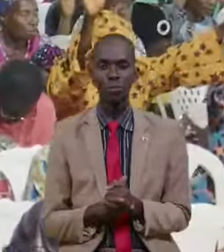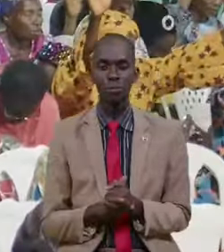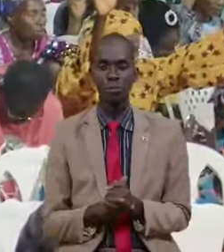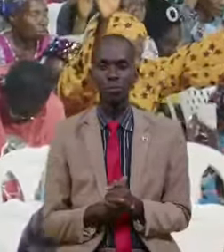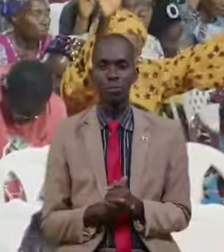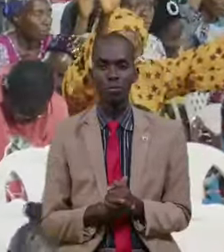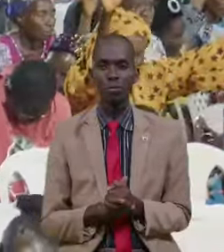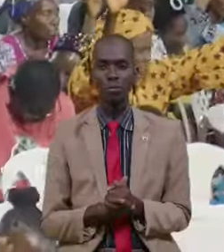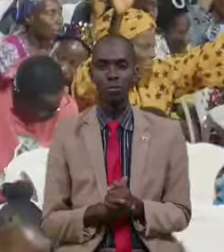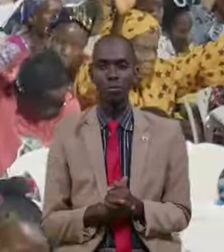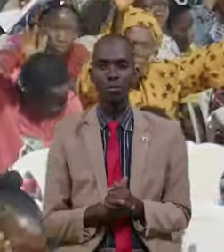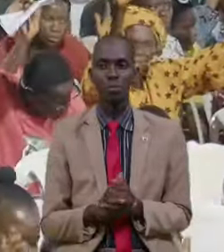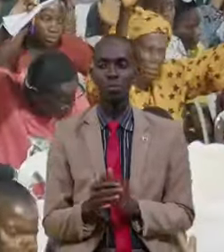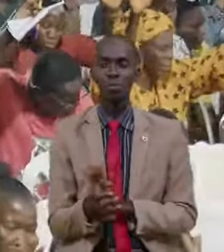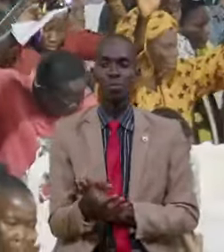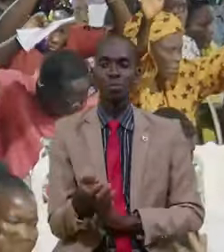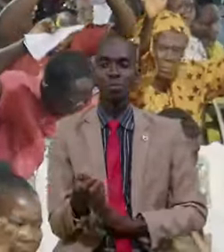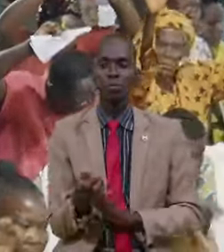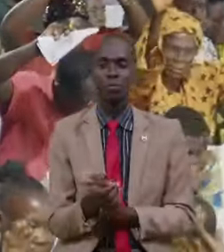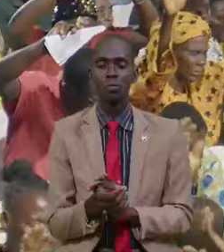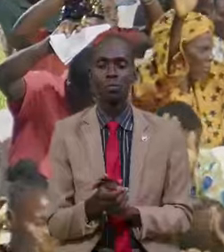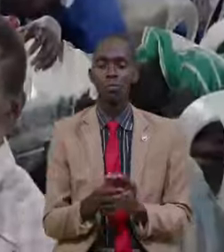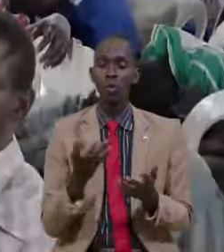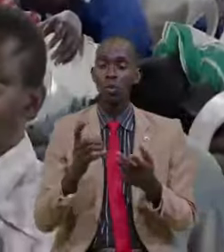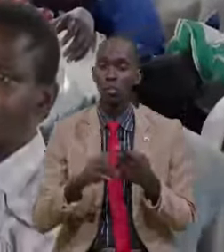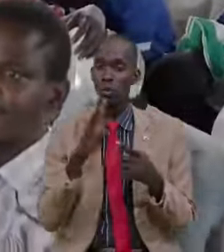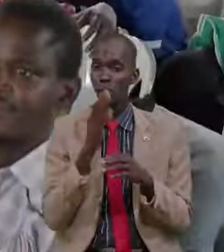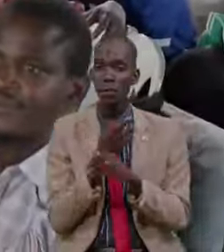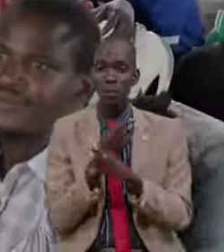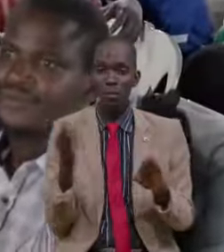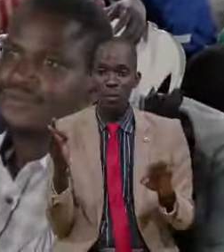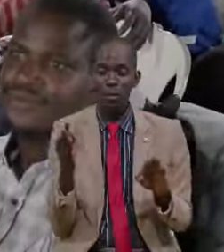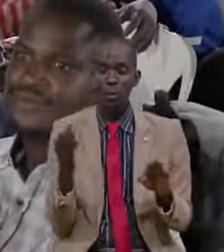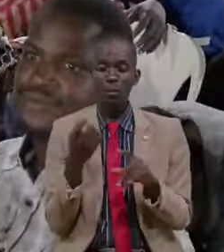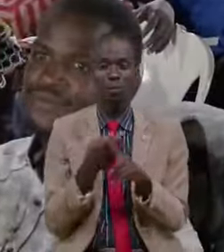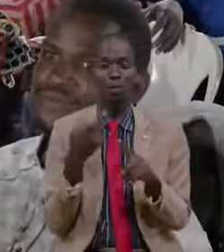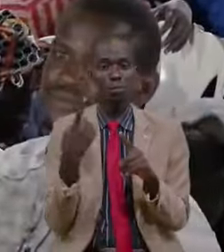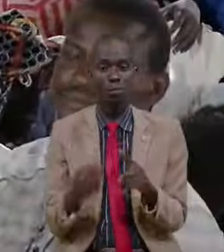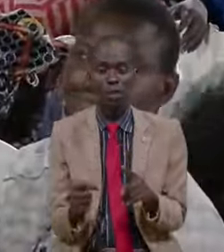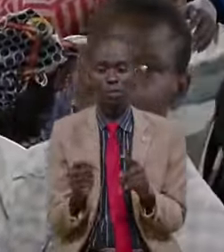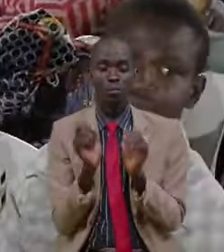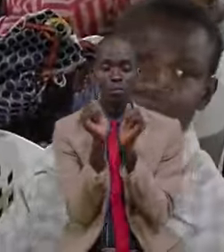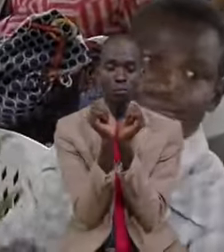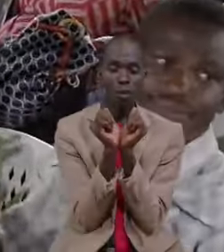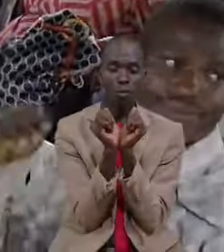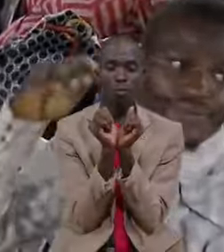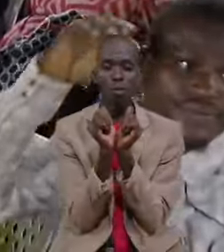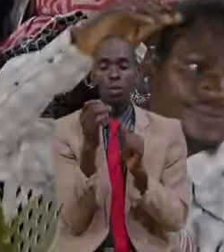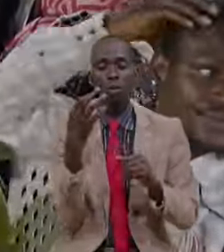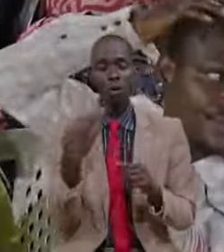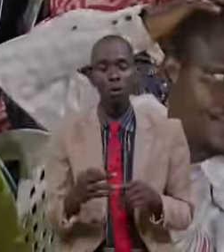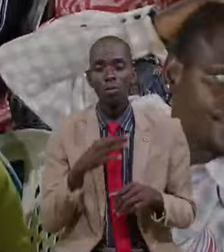up that hand. Raise up that hand. You want to be free from the bondage of corruption,